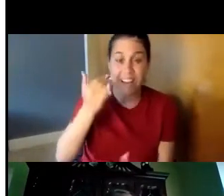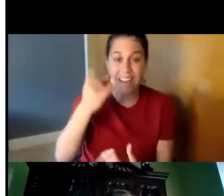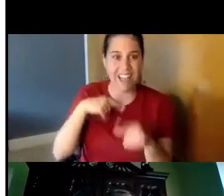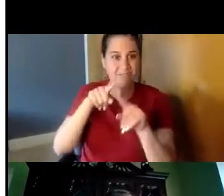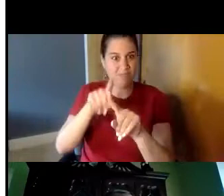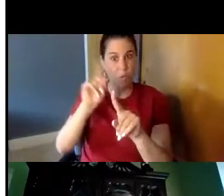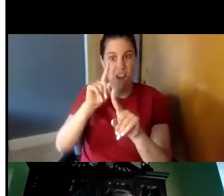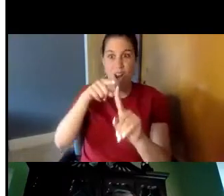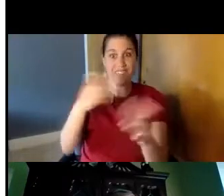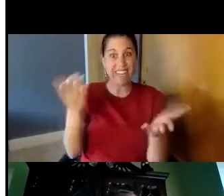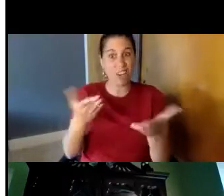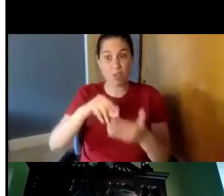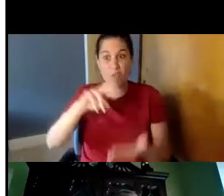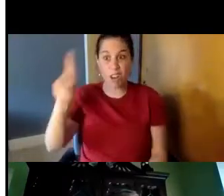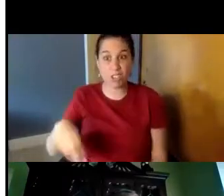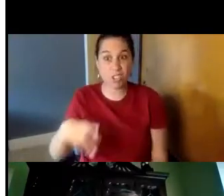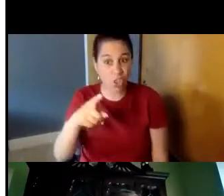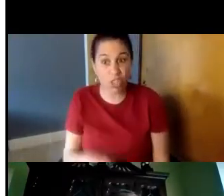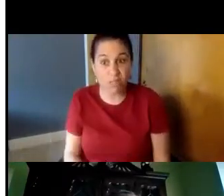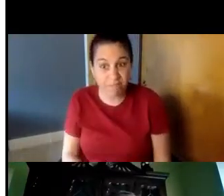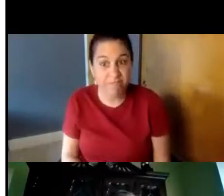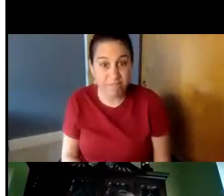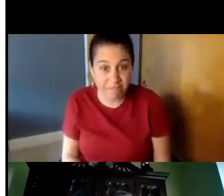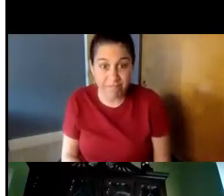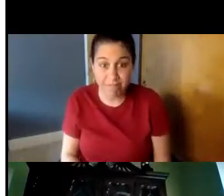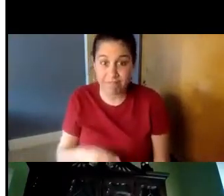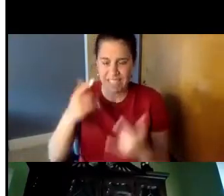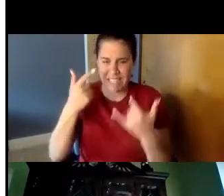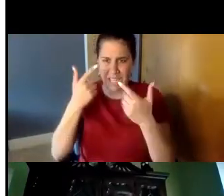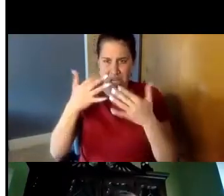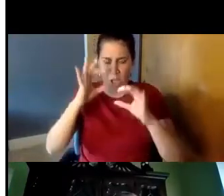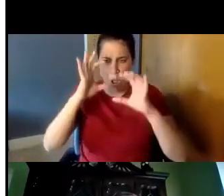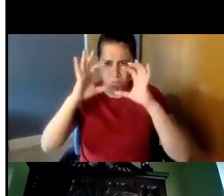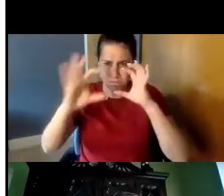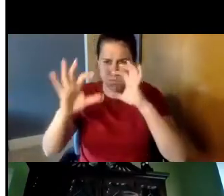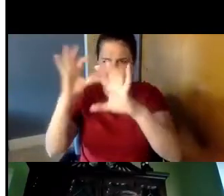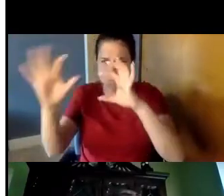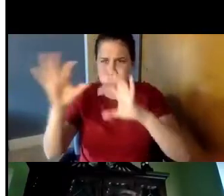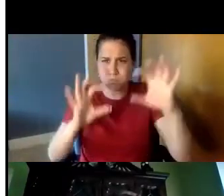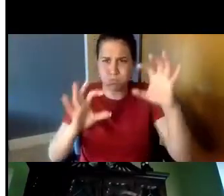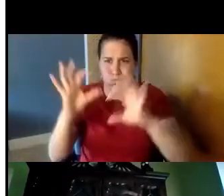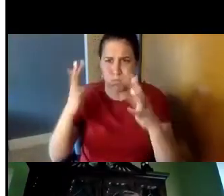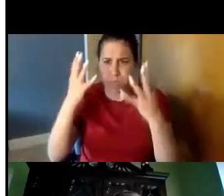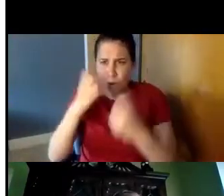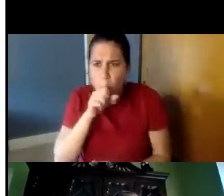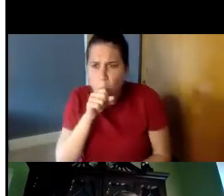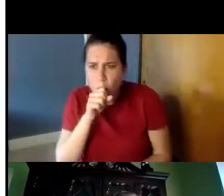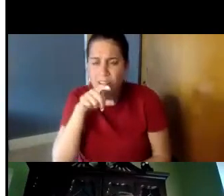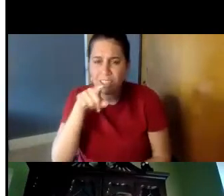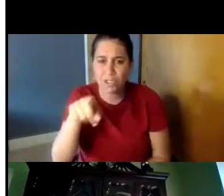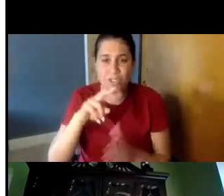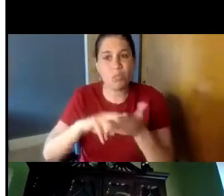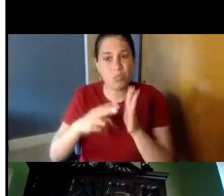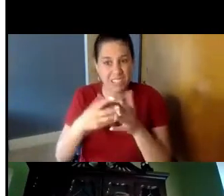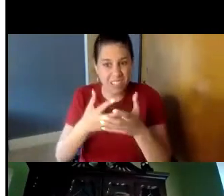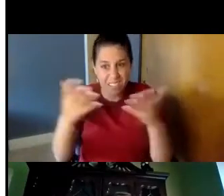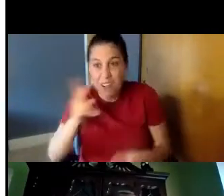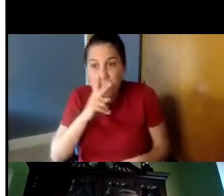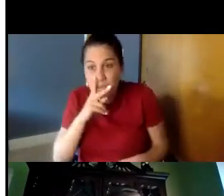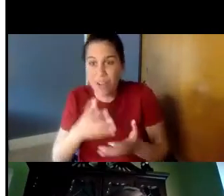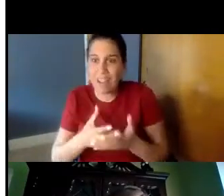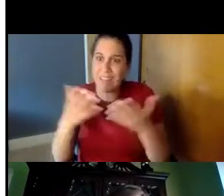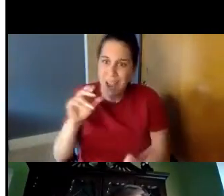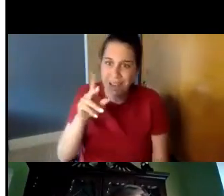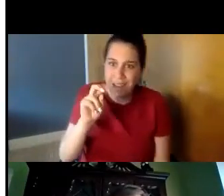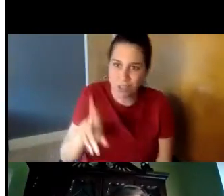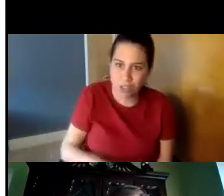backyard in the city of Rochester and this very high cluster of large circles and dark orange circle, indicating a lot of smoking and a lot of